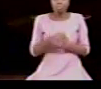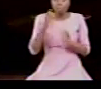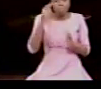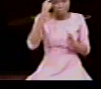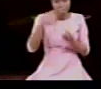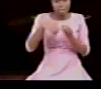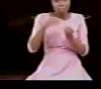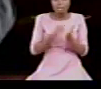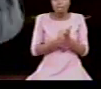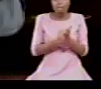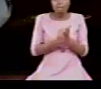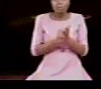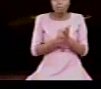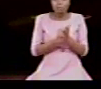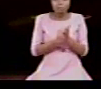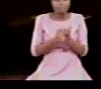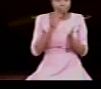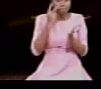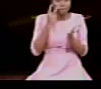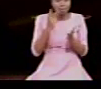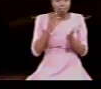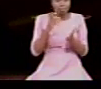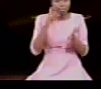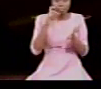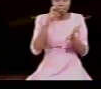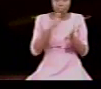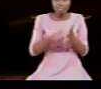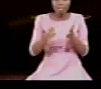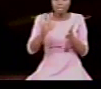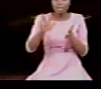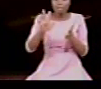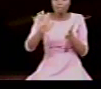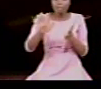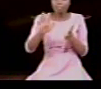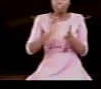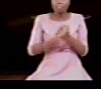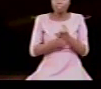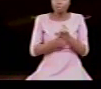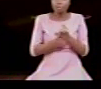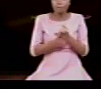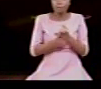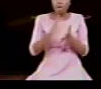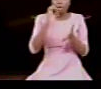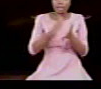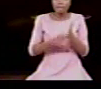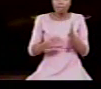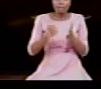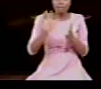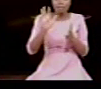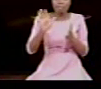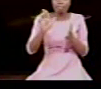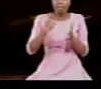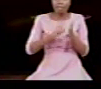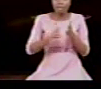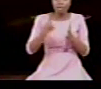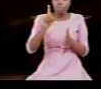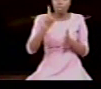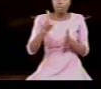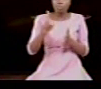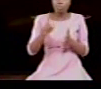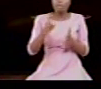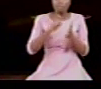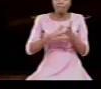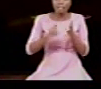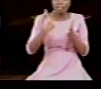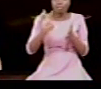that? Look at 35 of the same book, Exodus 35, verse 1, verse